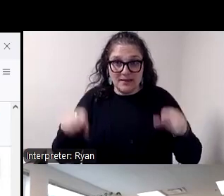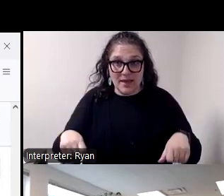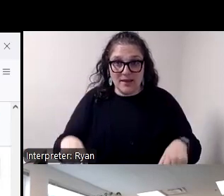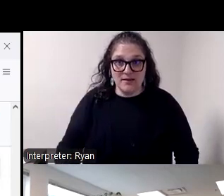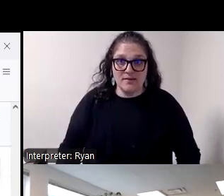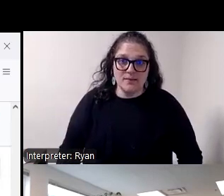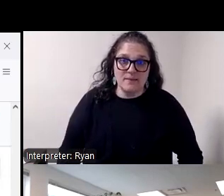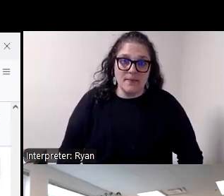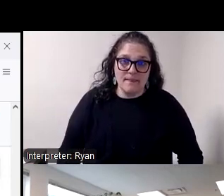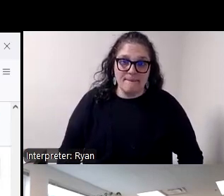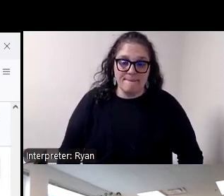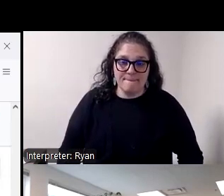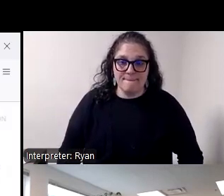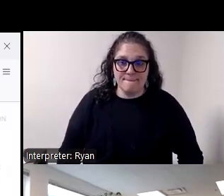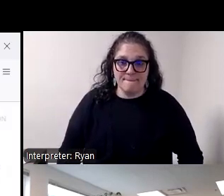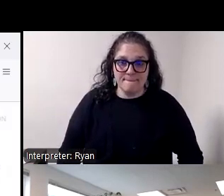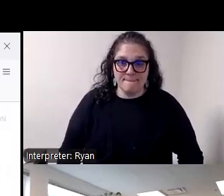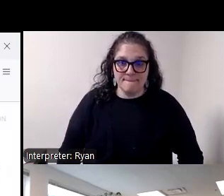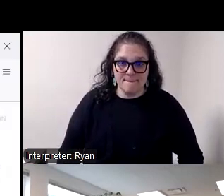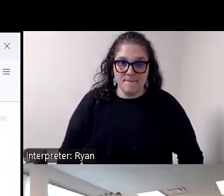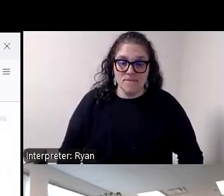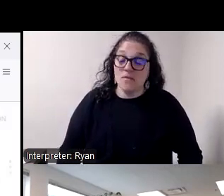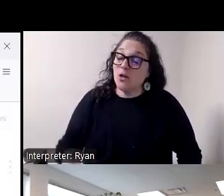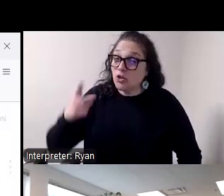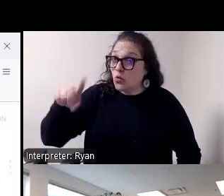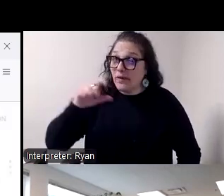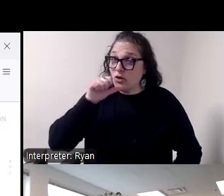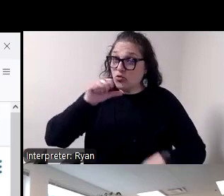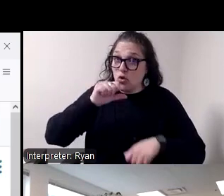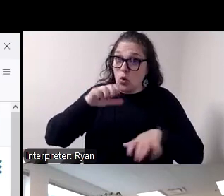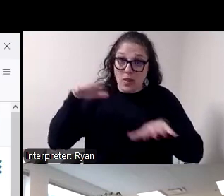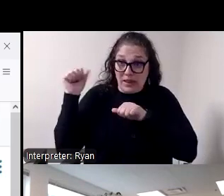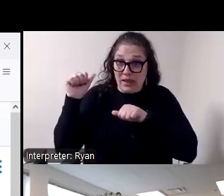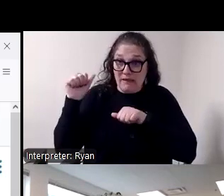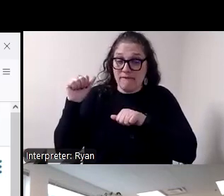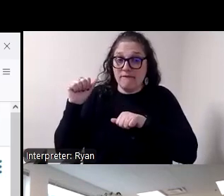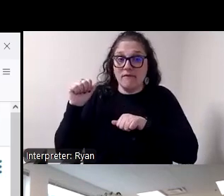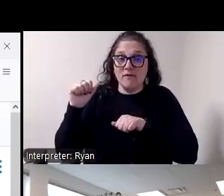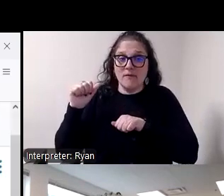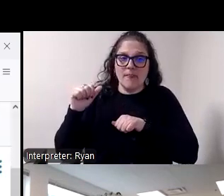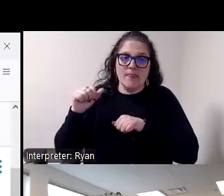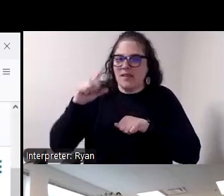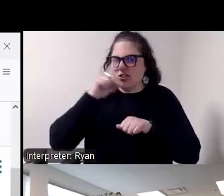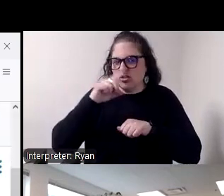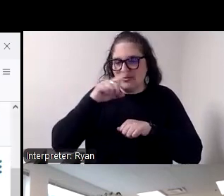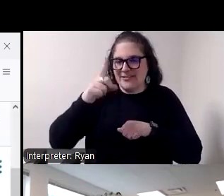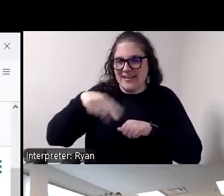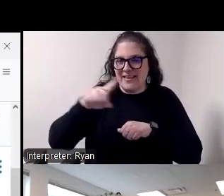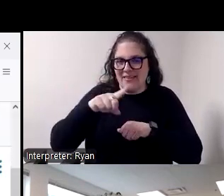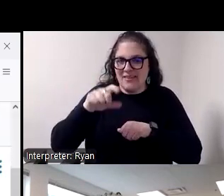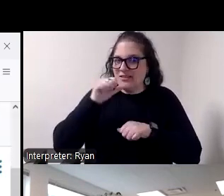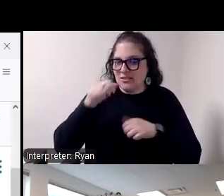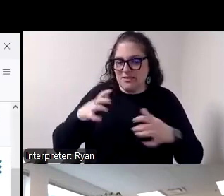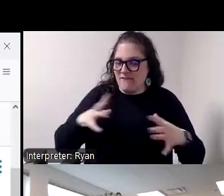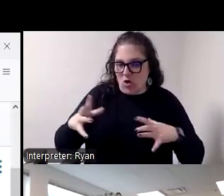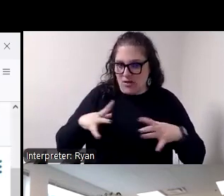no, but I can do that right now. Cool. So if you don't take leave, and let's just pretend that this pay period doesn't have a holiday in